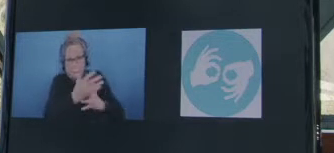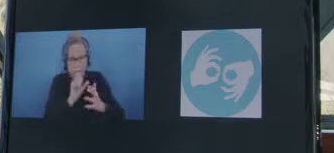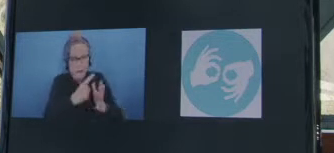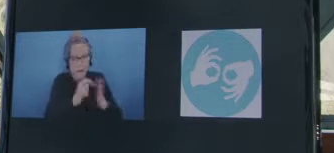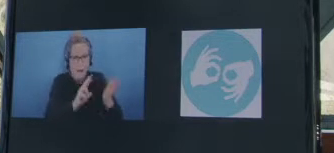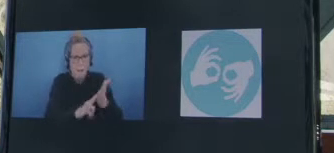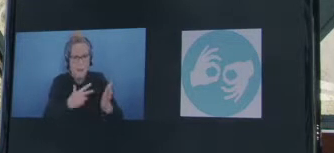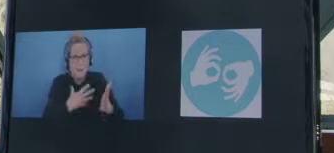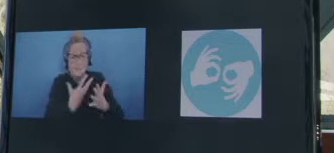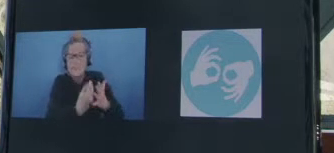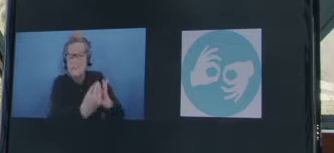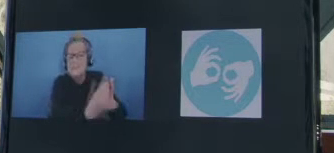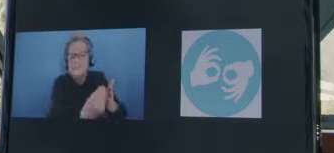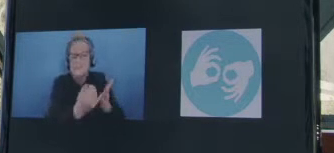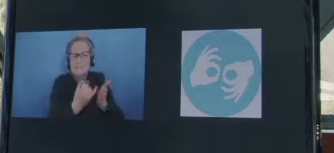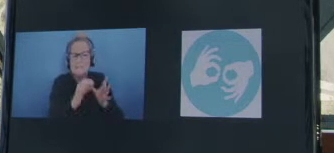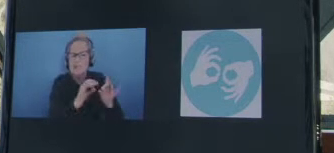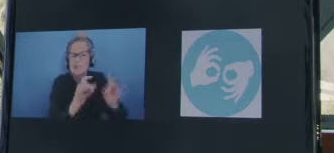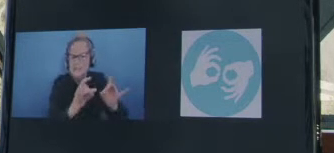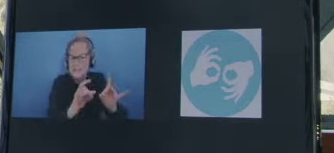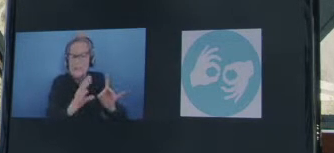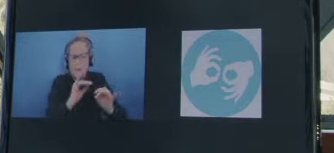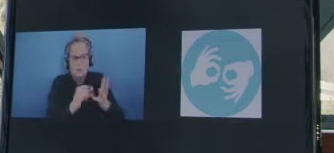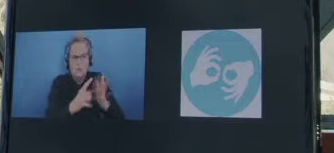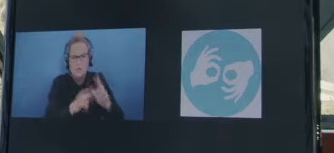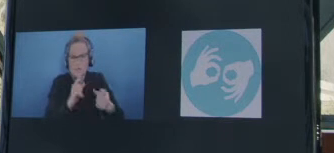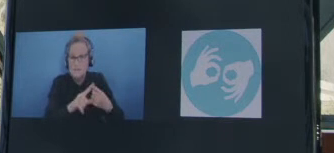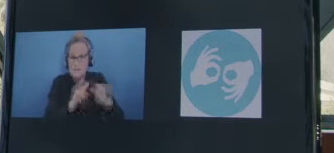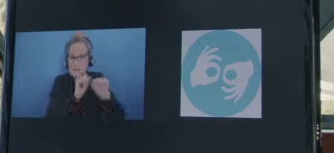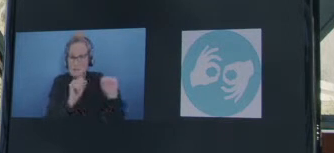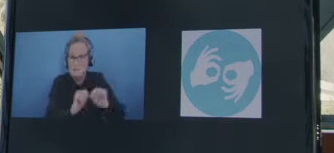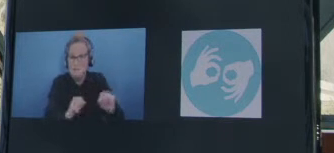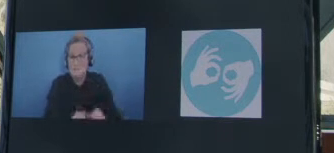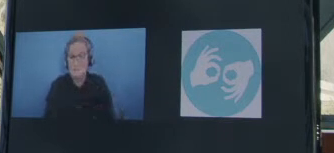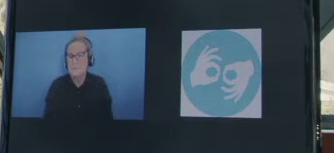our sewage systems to some of the materials that we make.